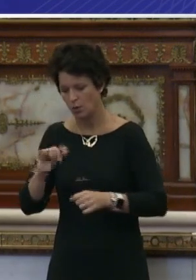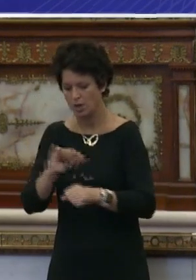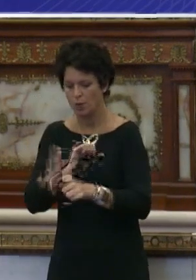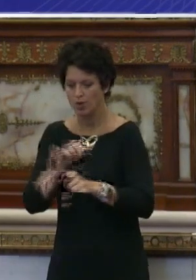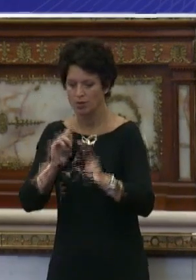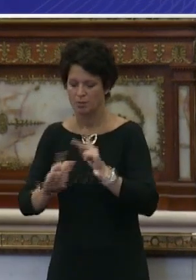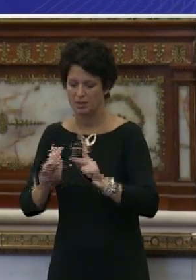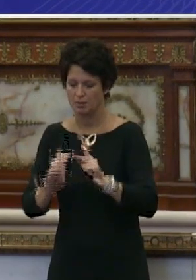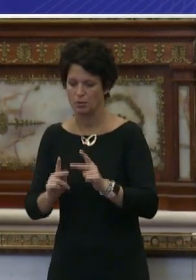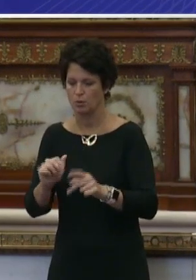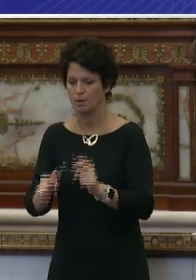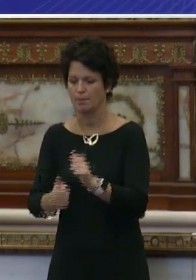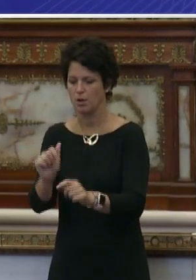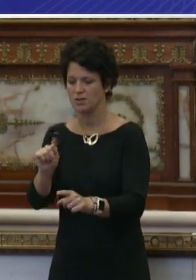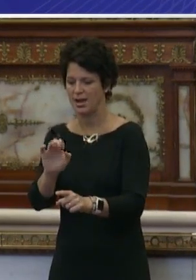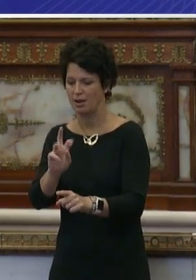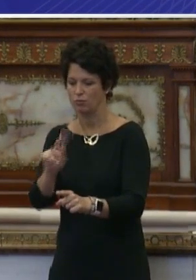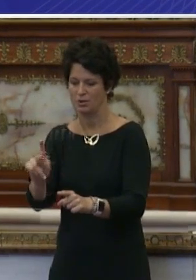are